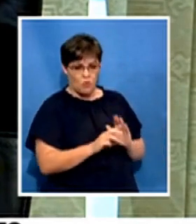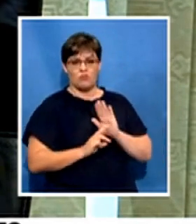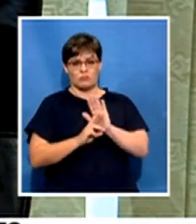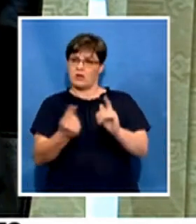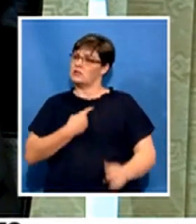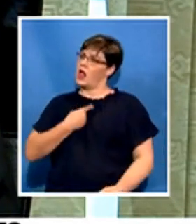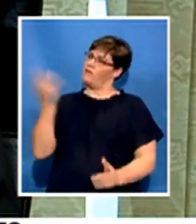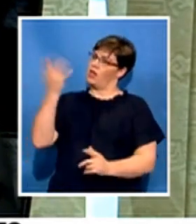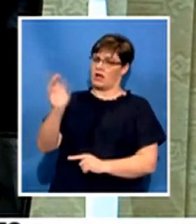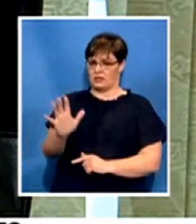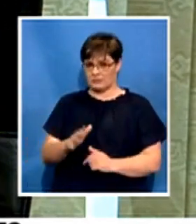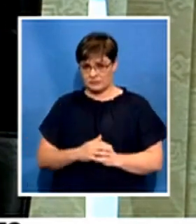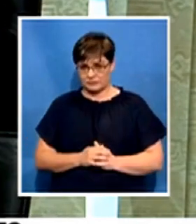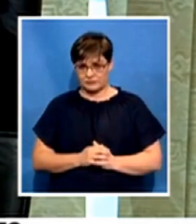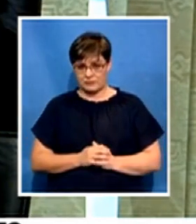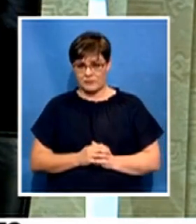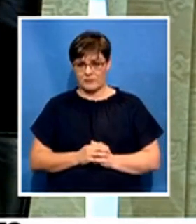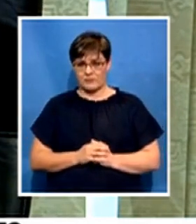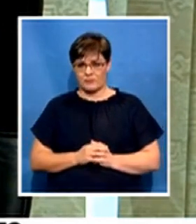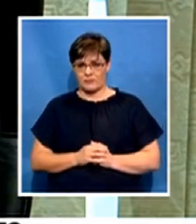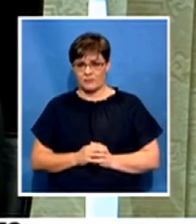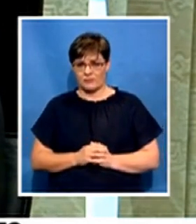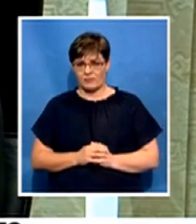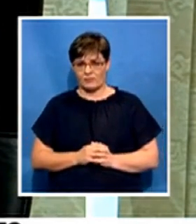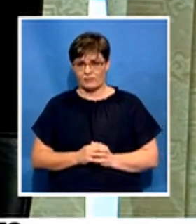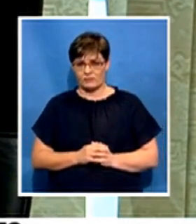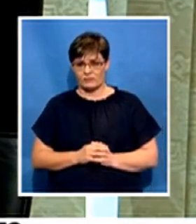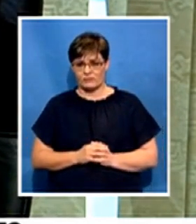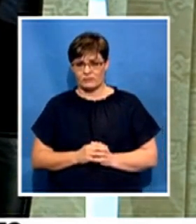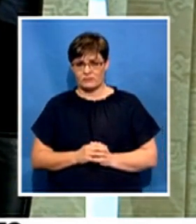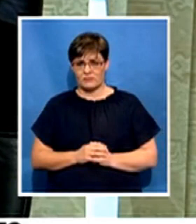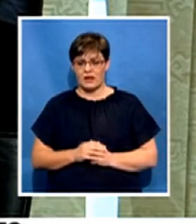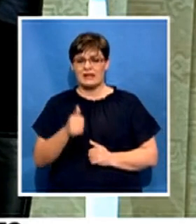Well, on Minister Tito Mboweni, I may have missed it.